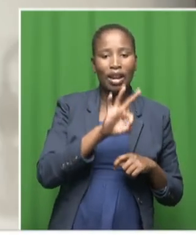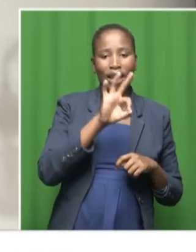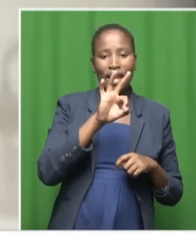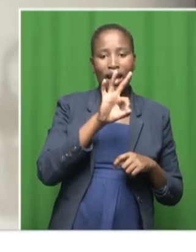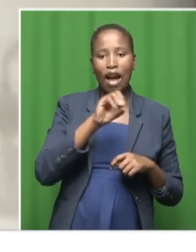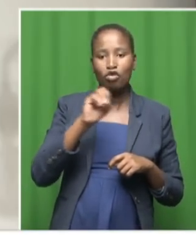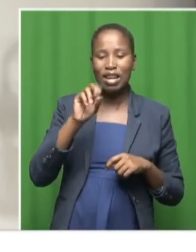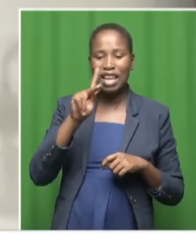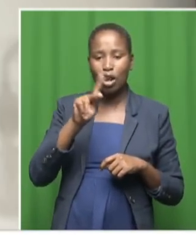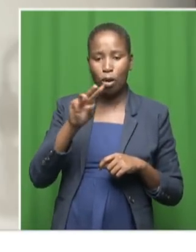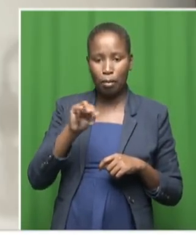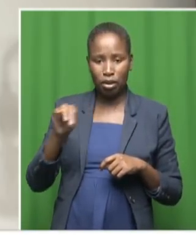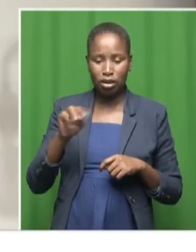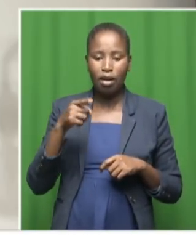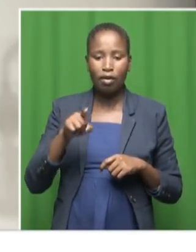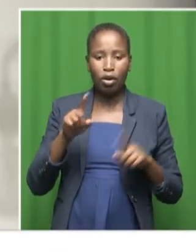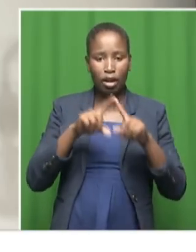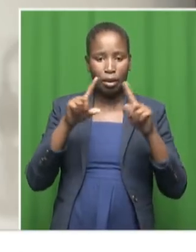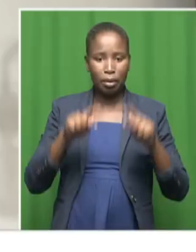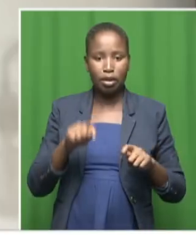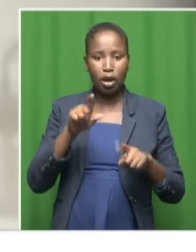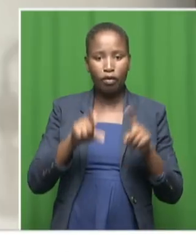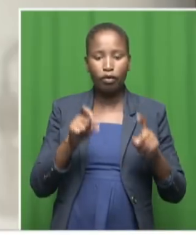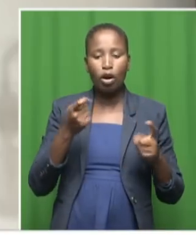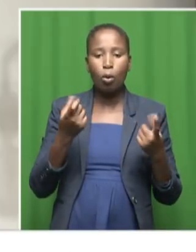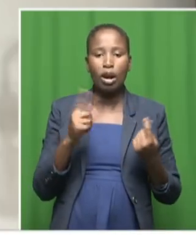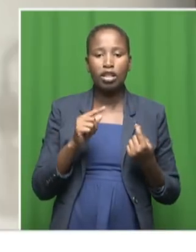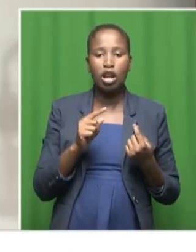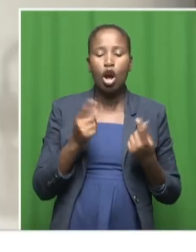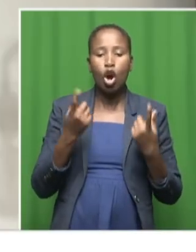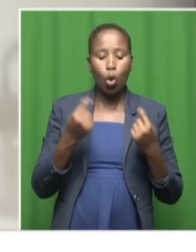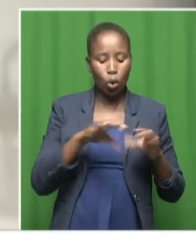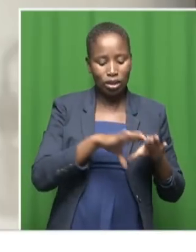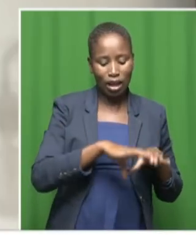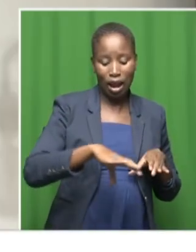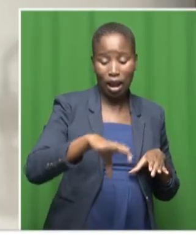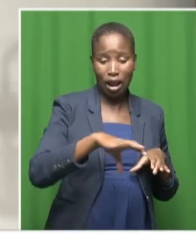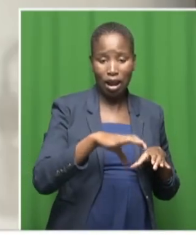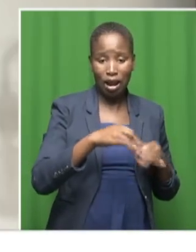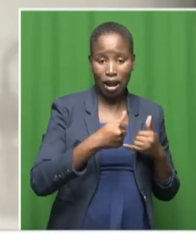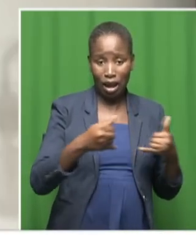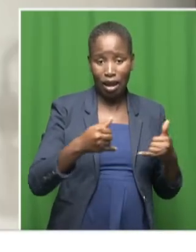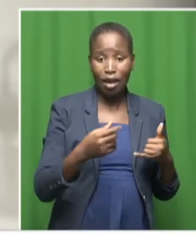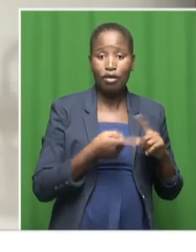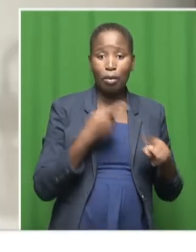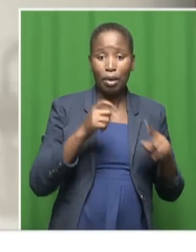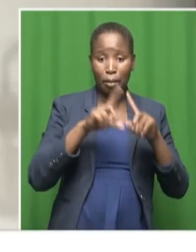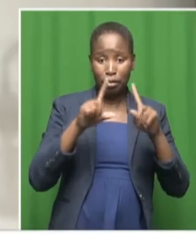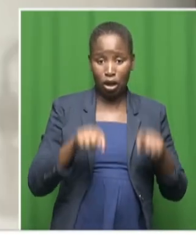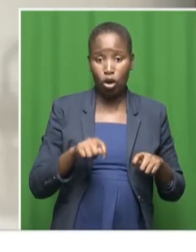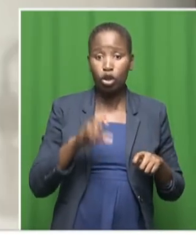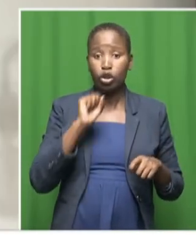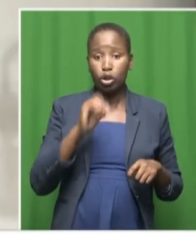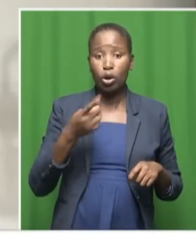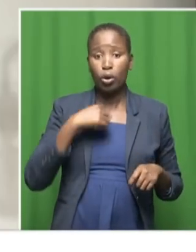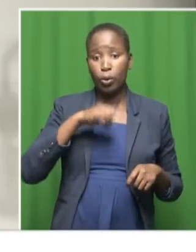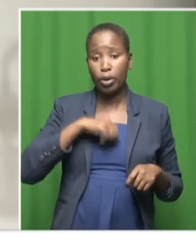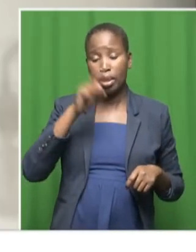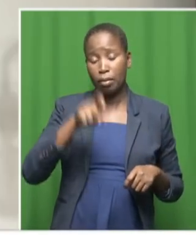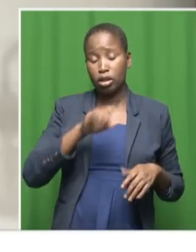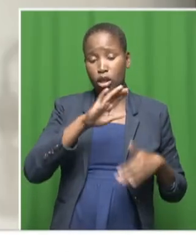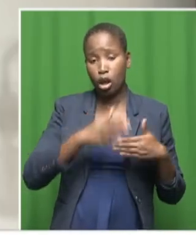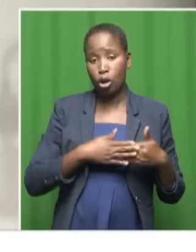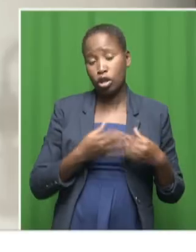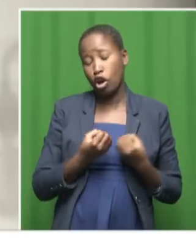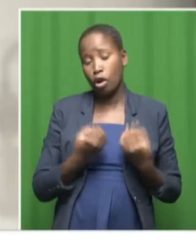coastline. 10% of South Africa's coastline is found in Cape Town, and we have had to close